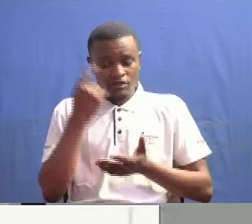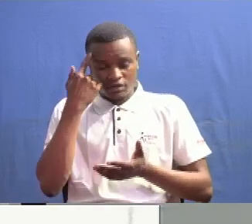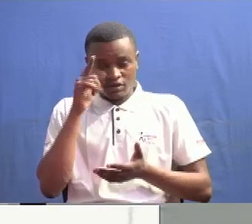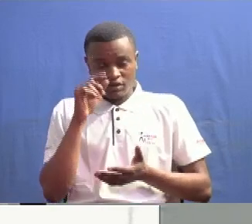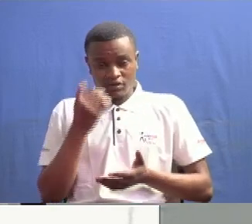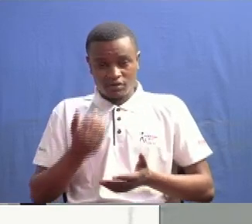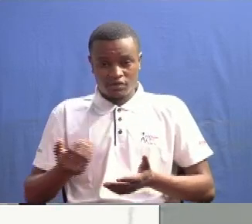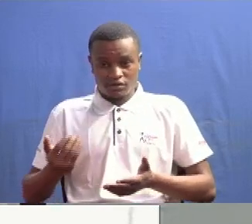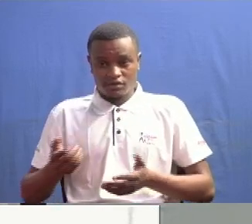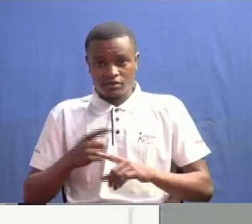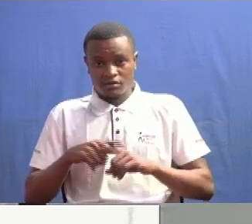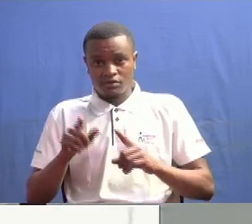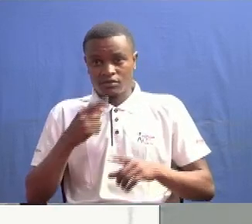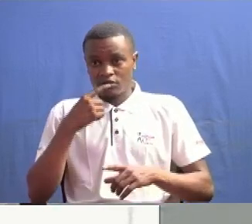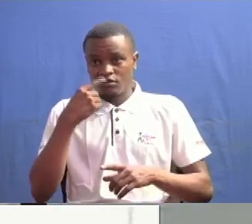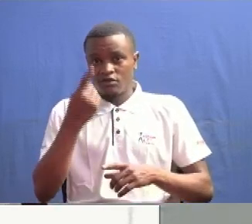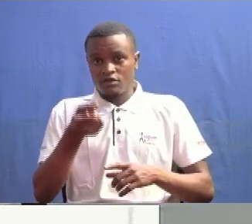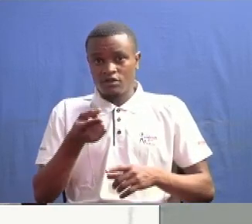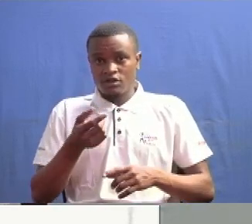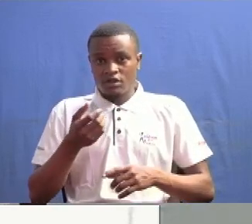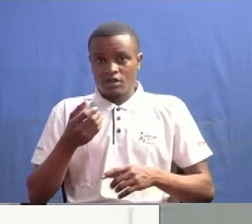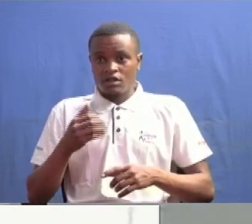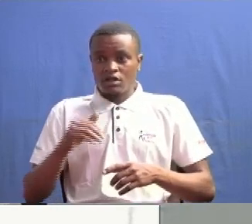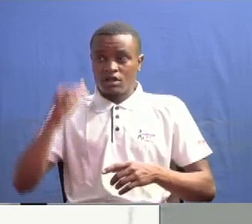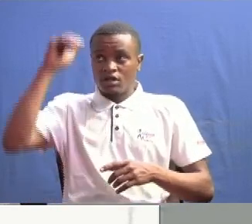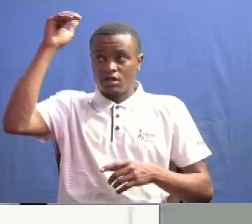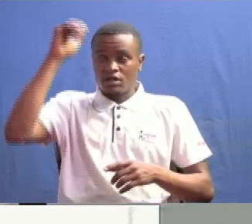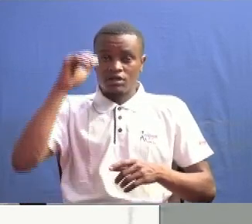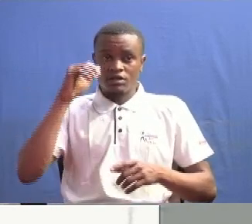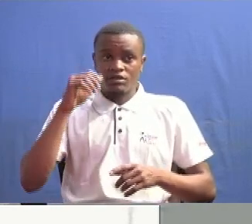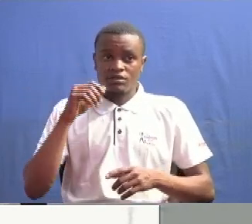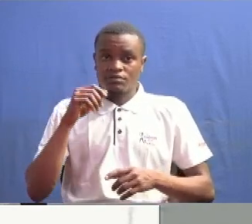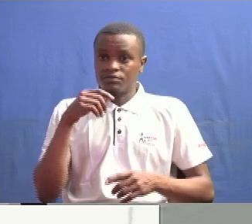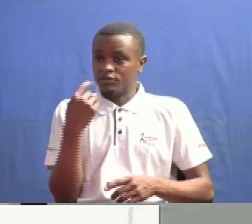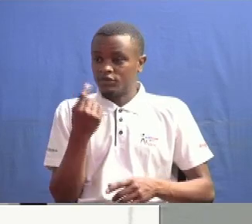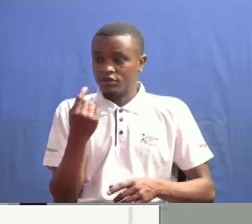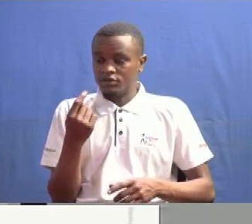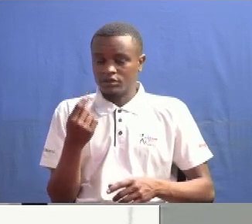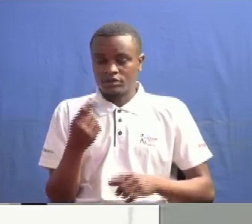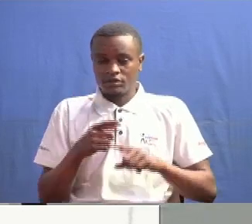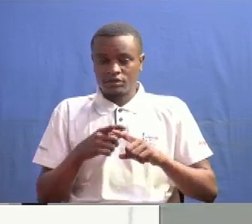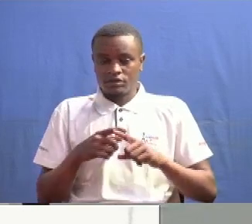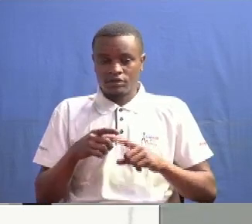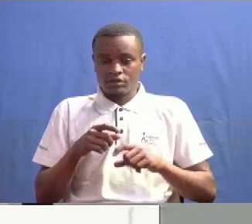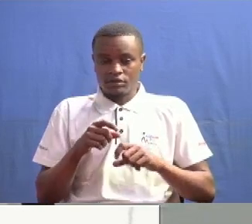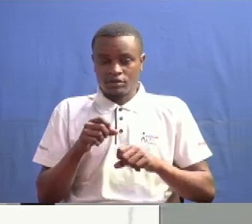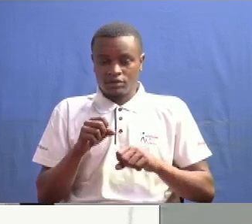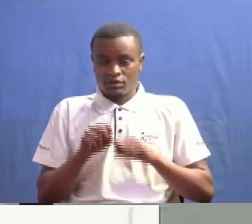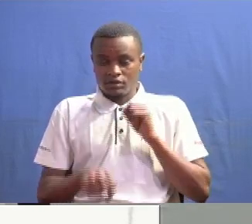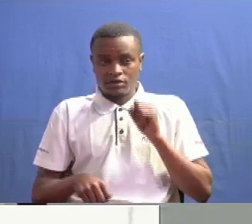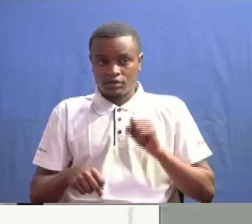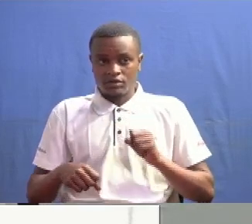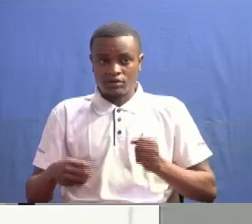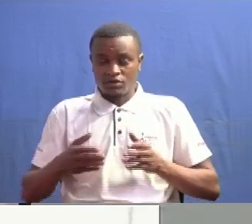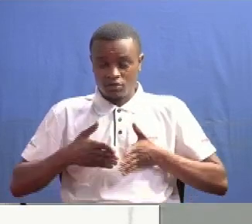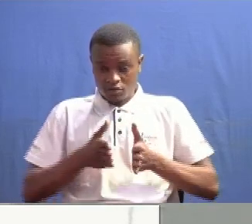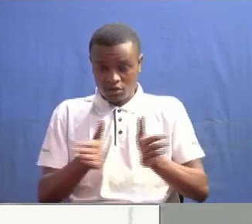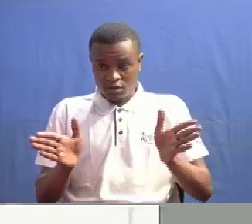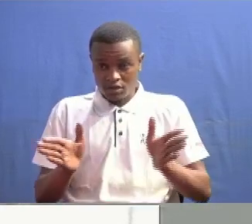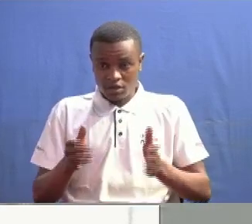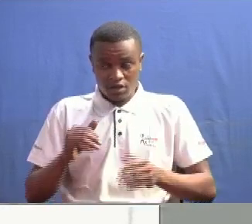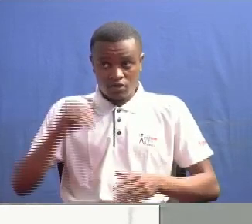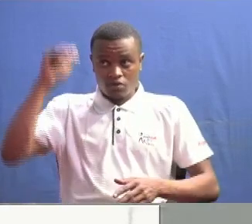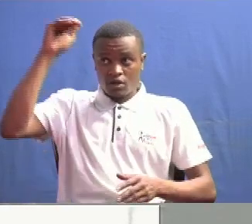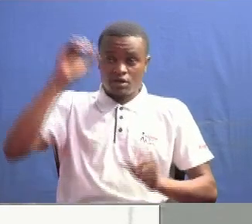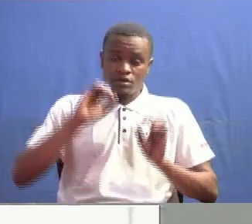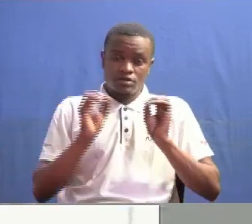But again, we said adults, it's rare. So we don't generalize when it comes to the adults. But the message is